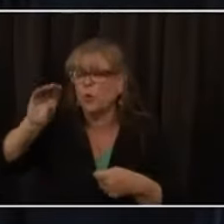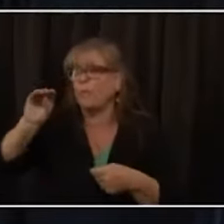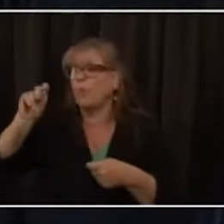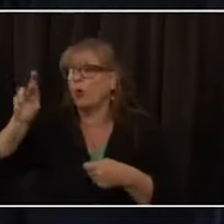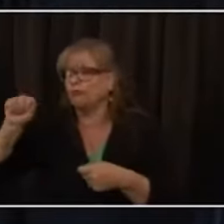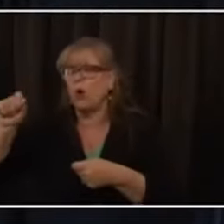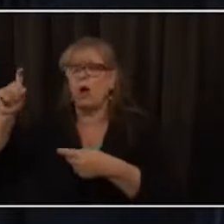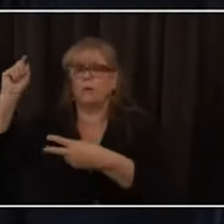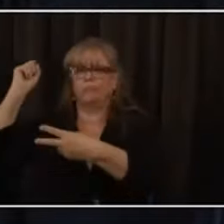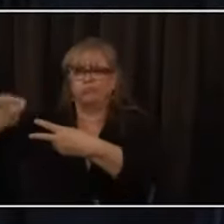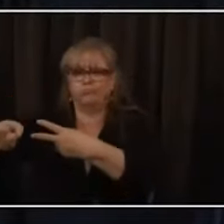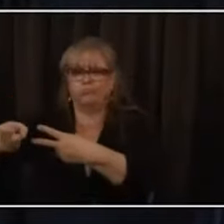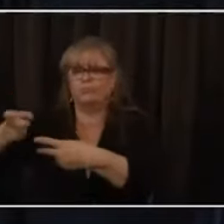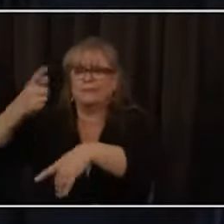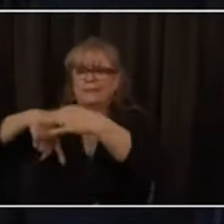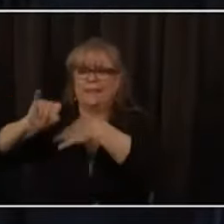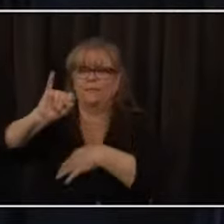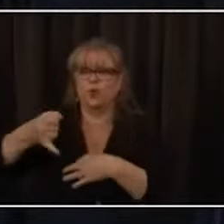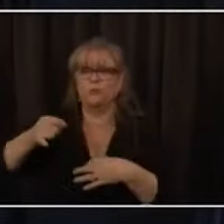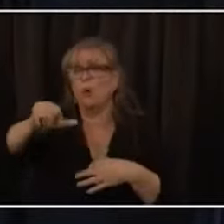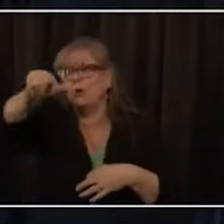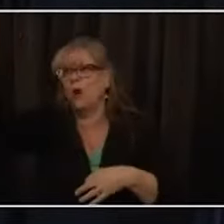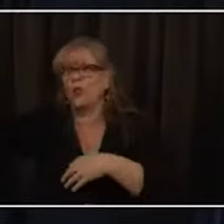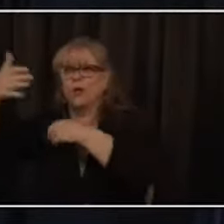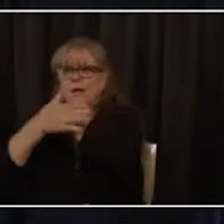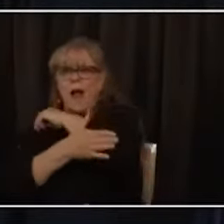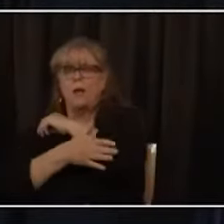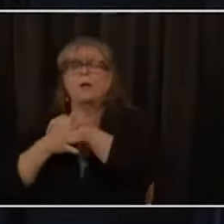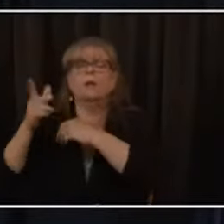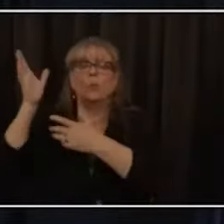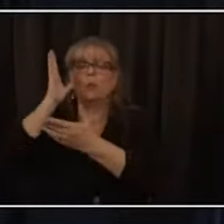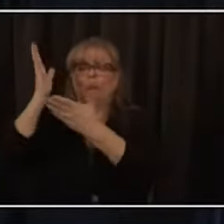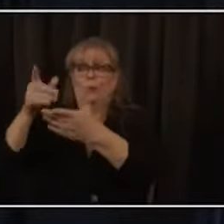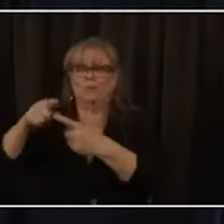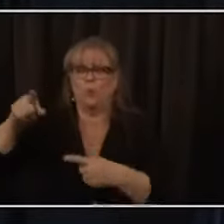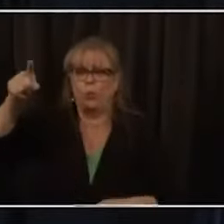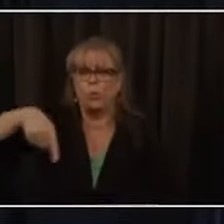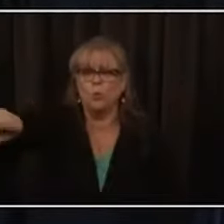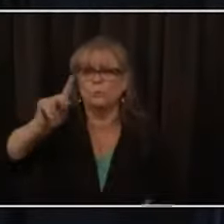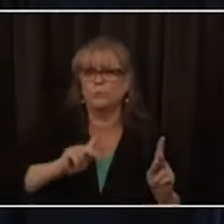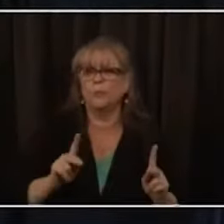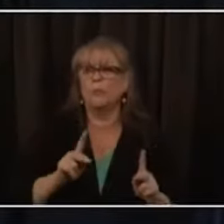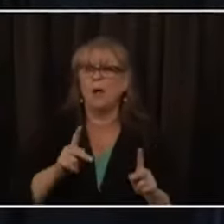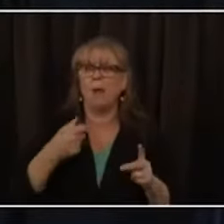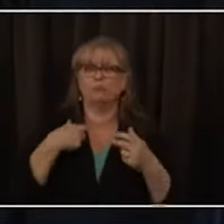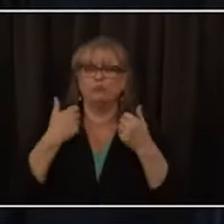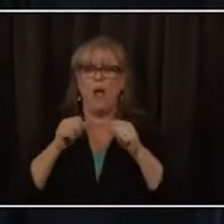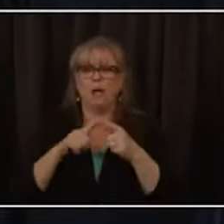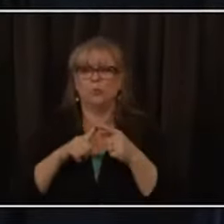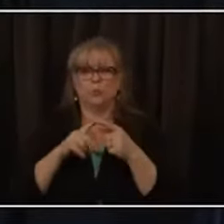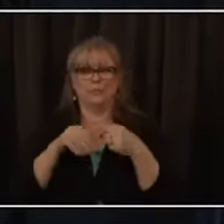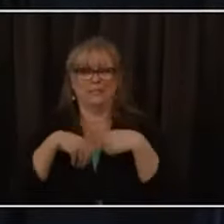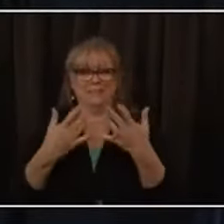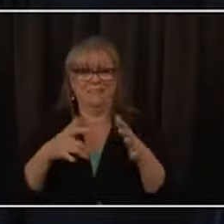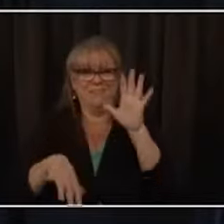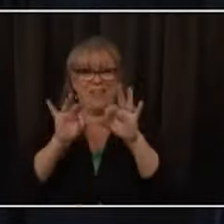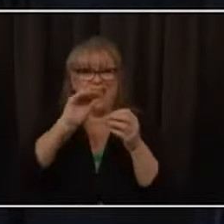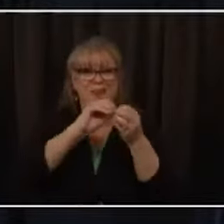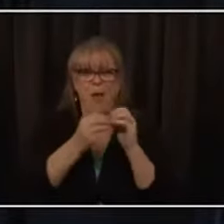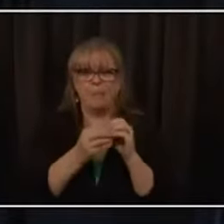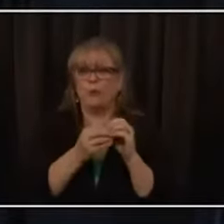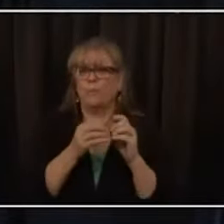work to get to that location. We will try to get you an estimate on the number of people that affects. Did you have a follow-up question?